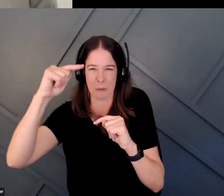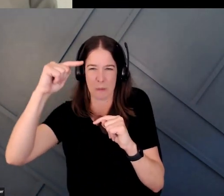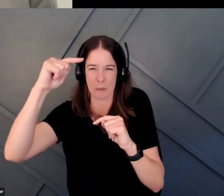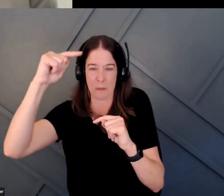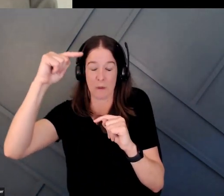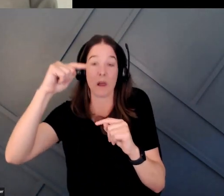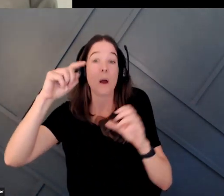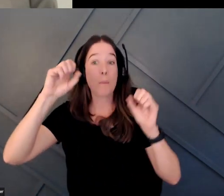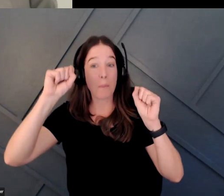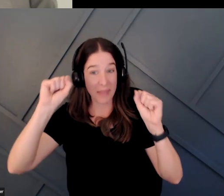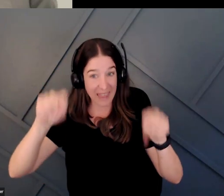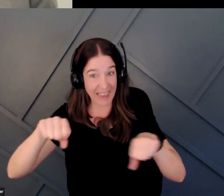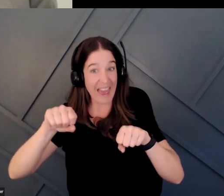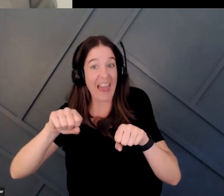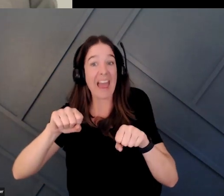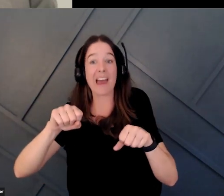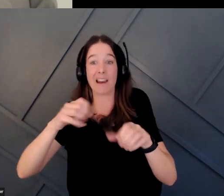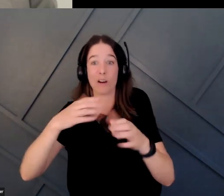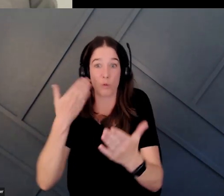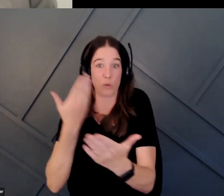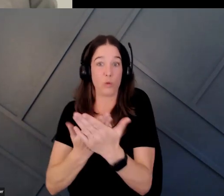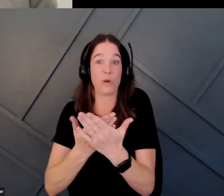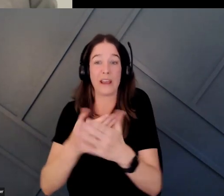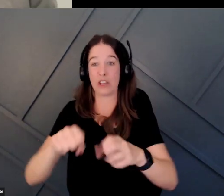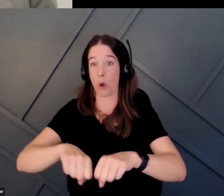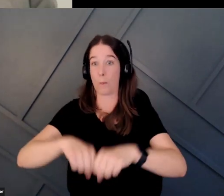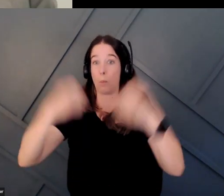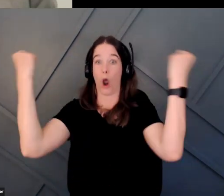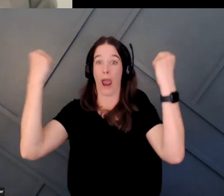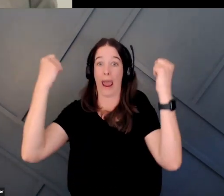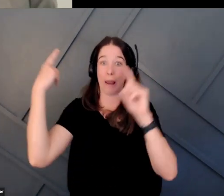human beings, we call that death.